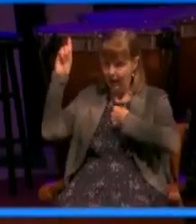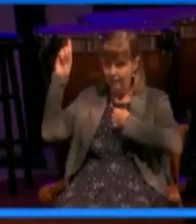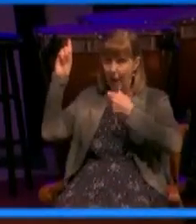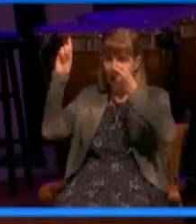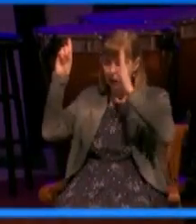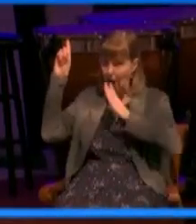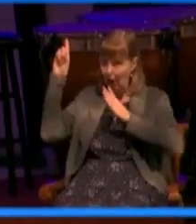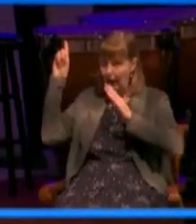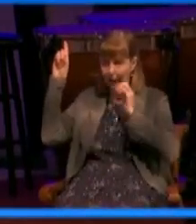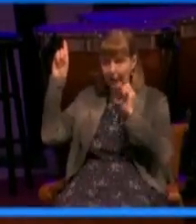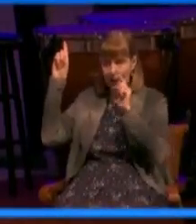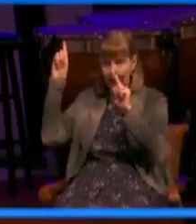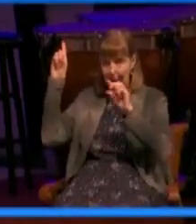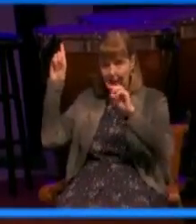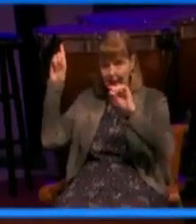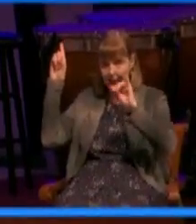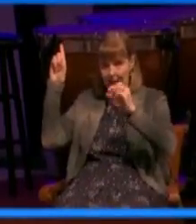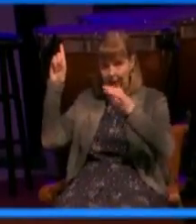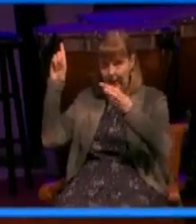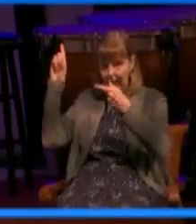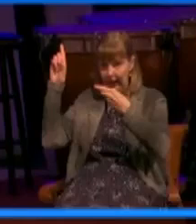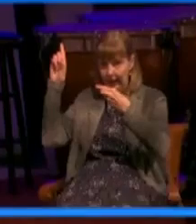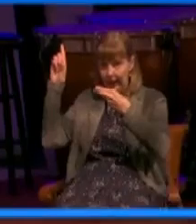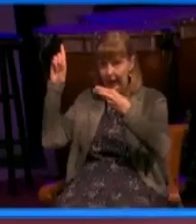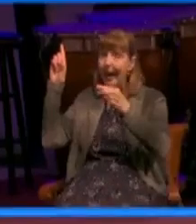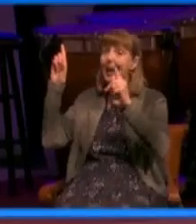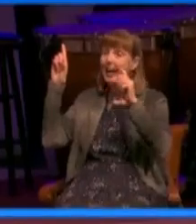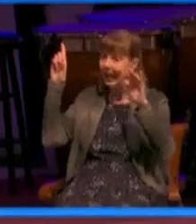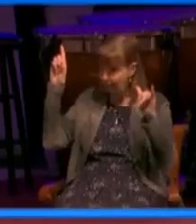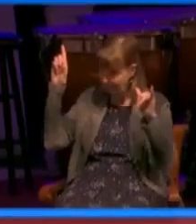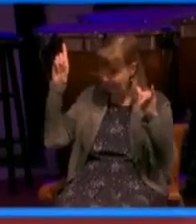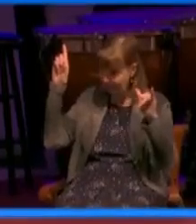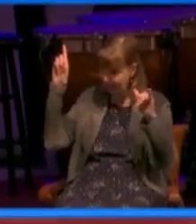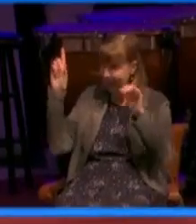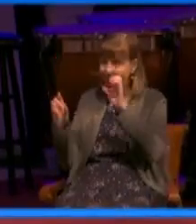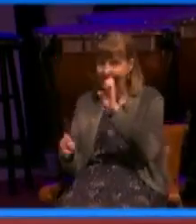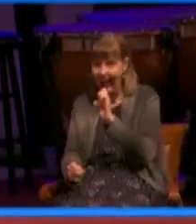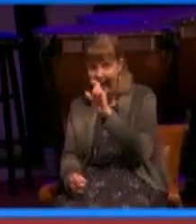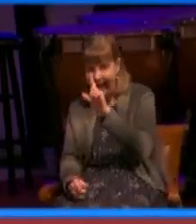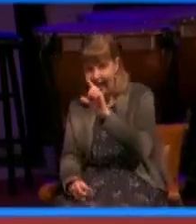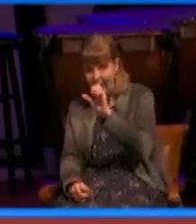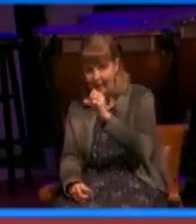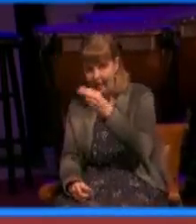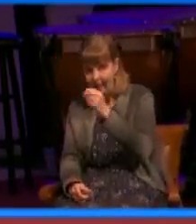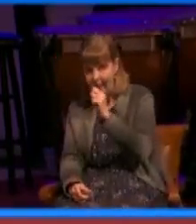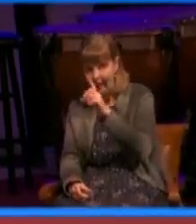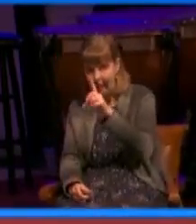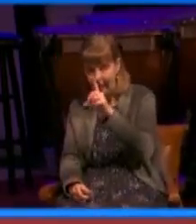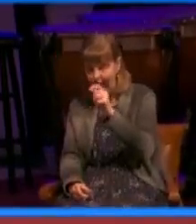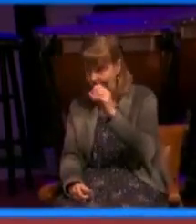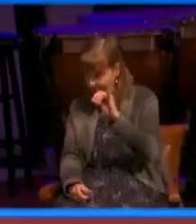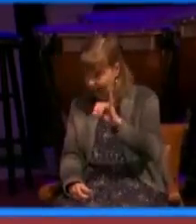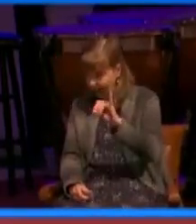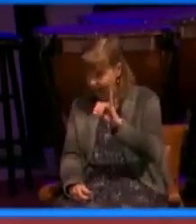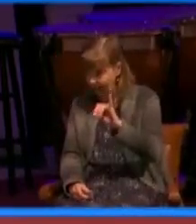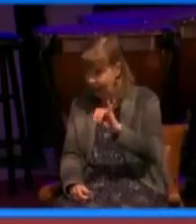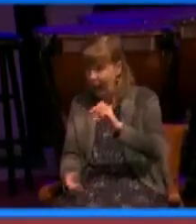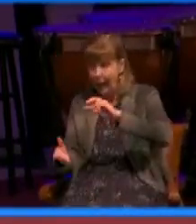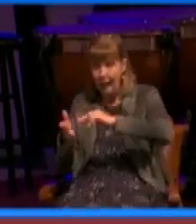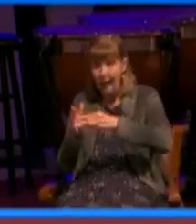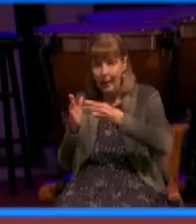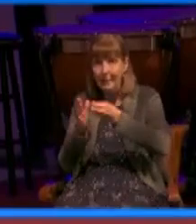The phrase is El Shaddai. It is God who is powerful. It is God who